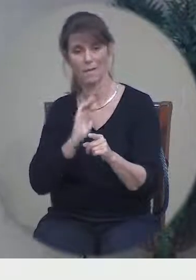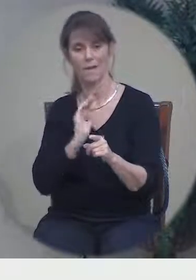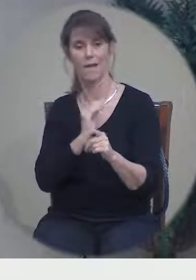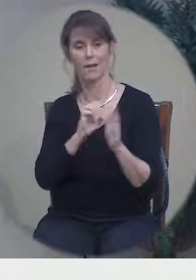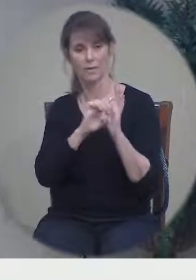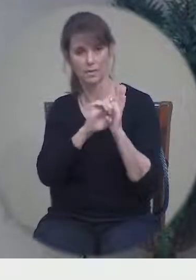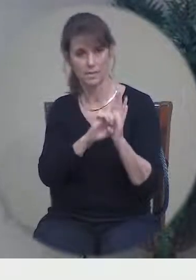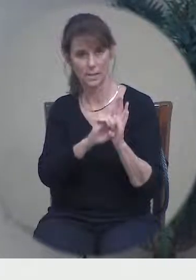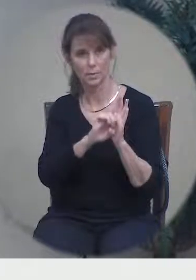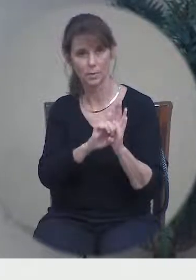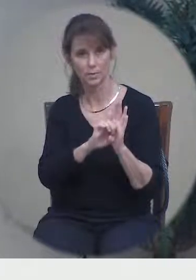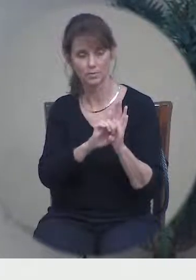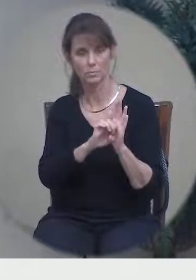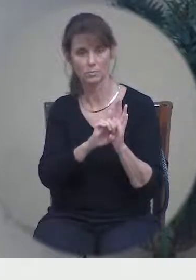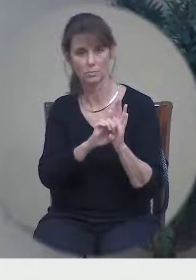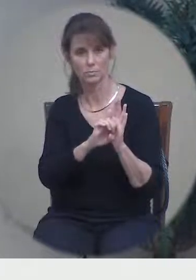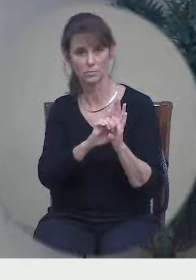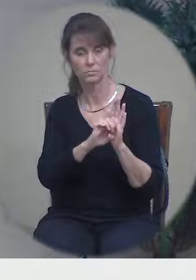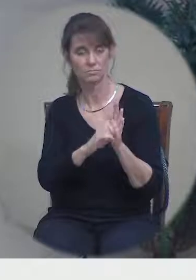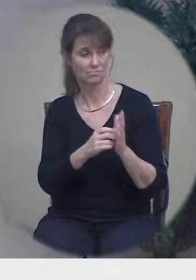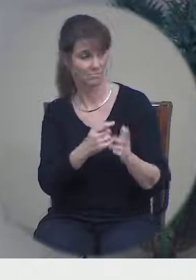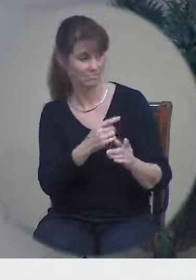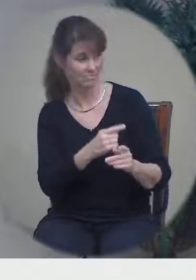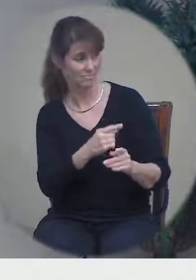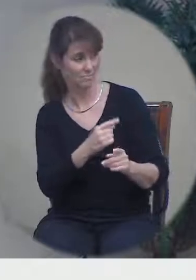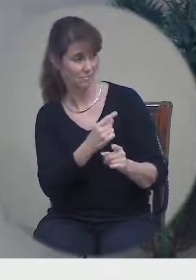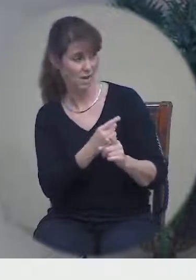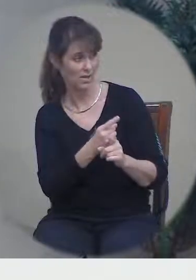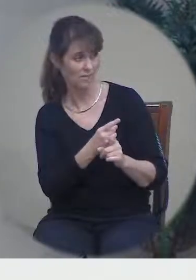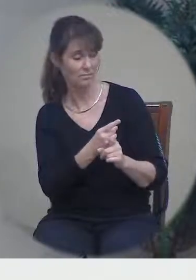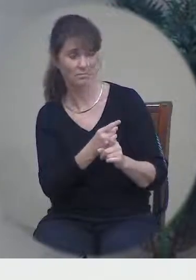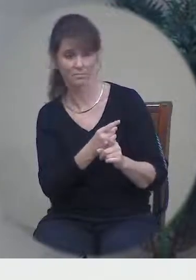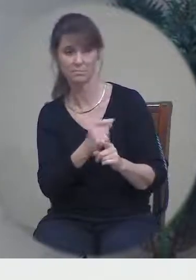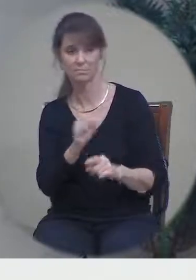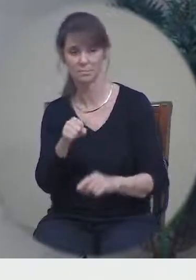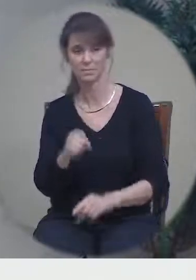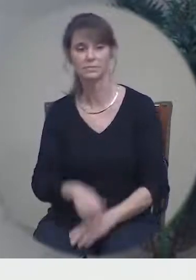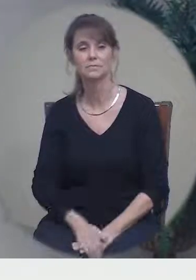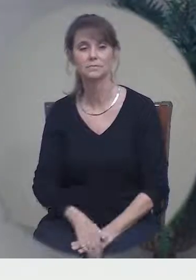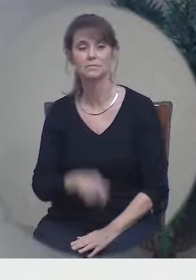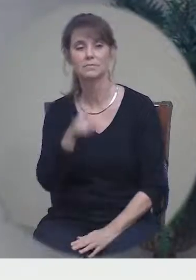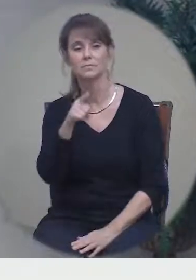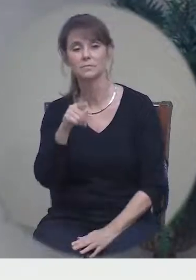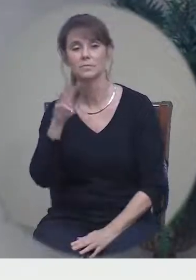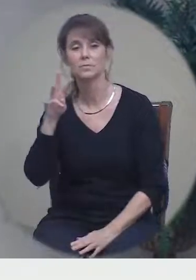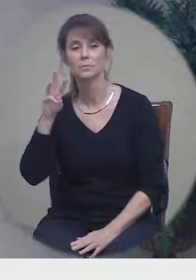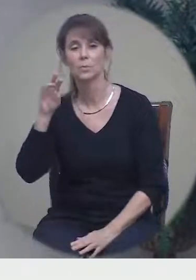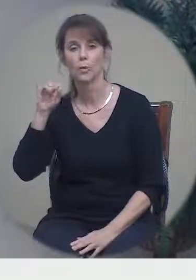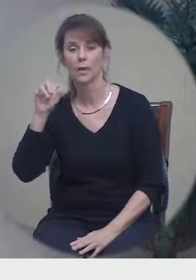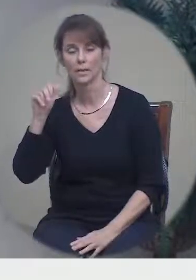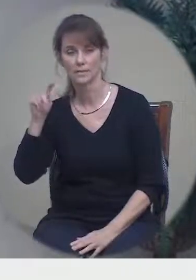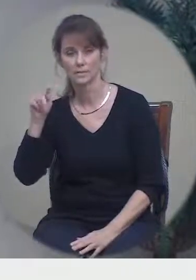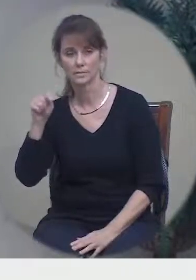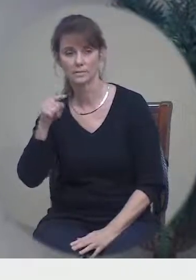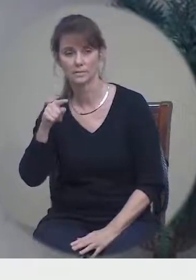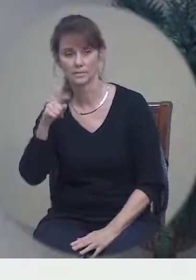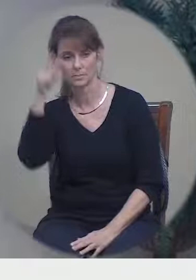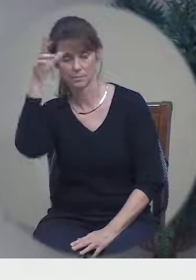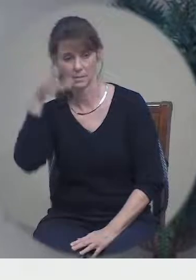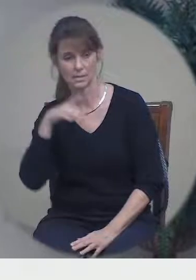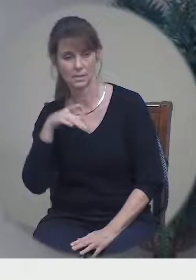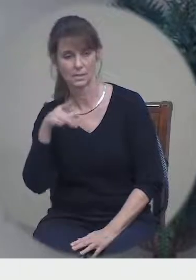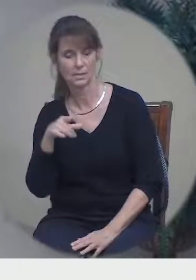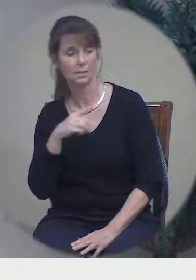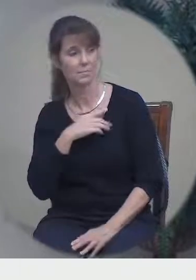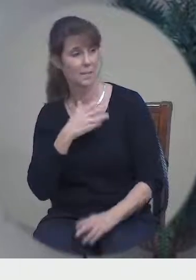as he tries to redeem us. Is that a fair summation? Brother White? I guess the answer that I